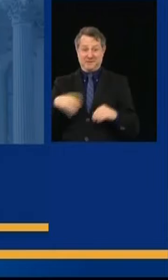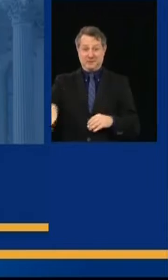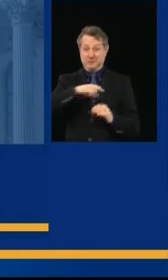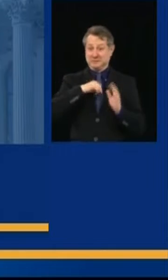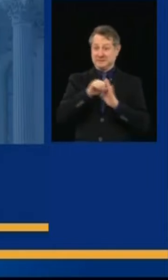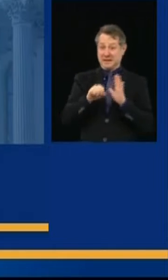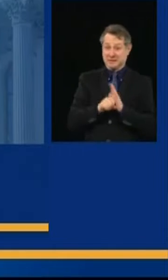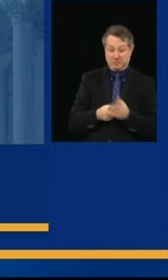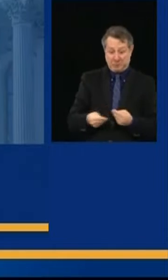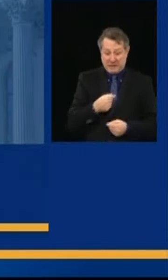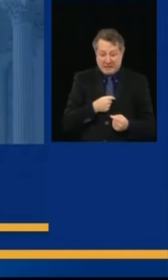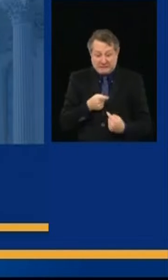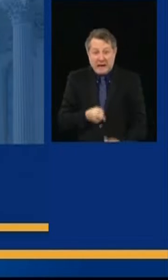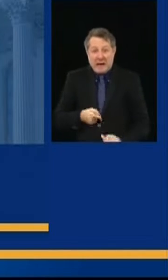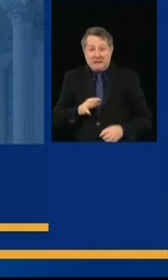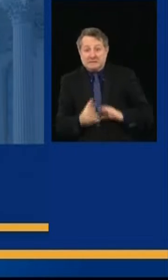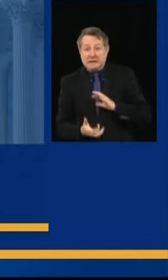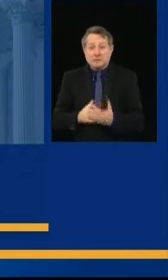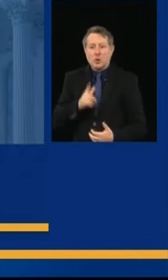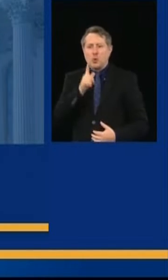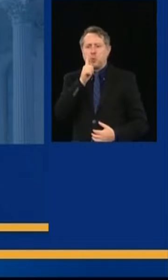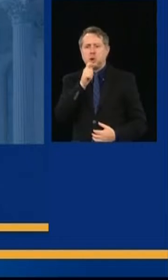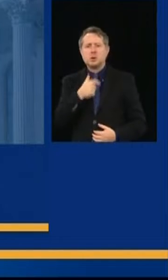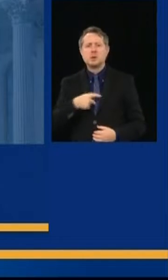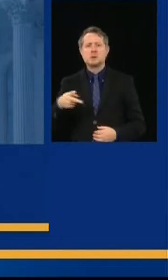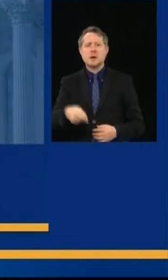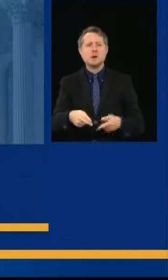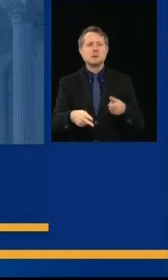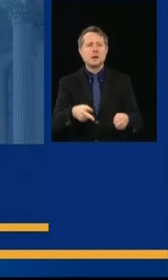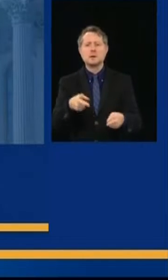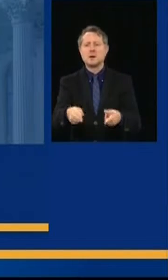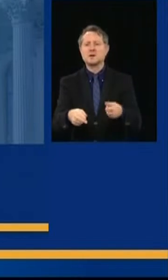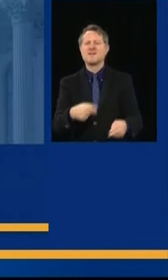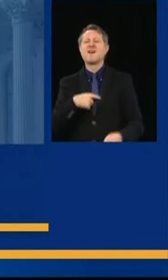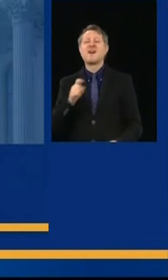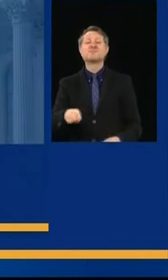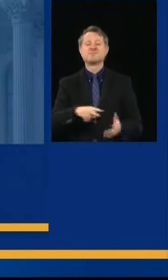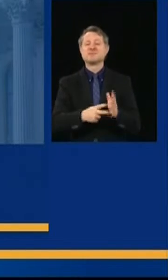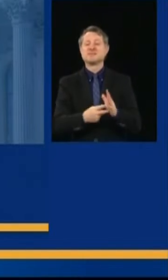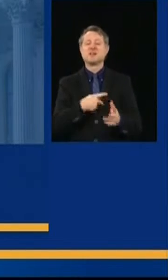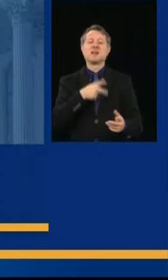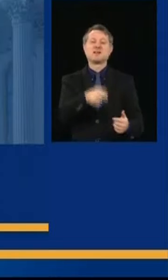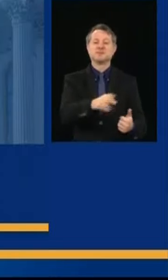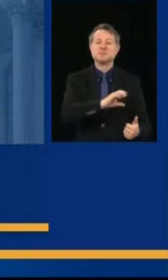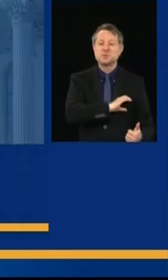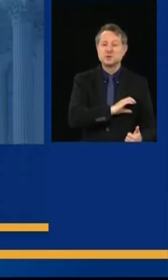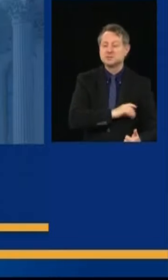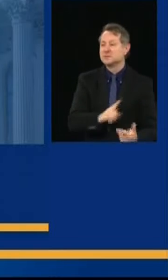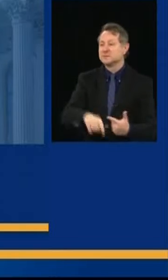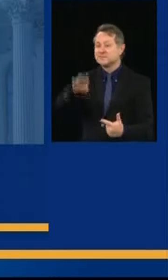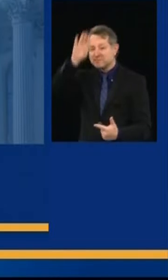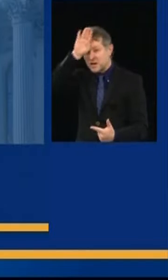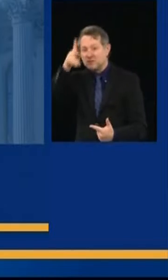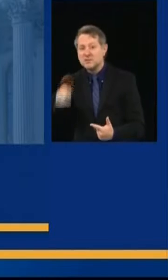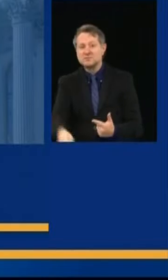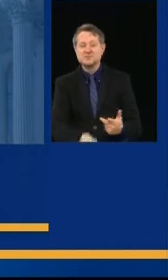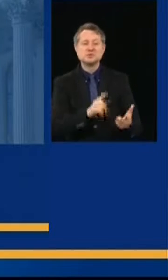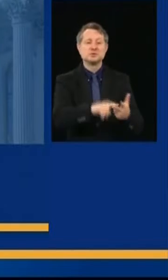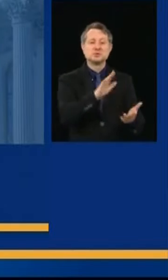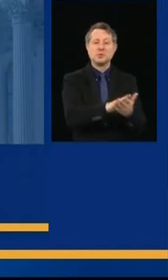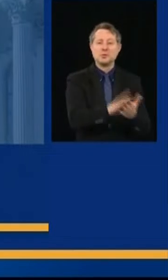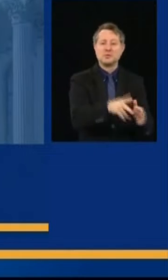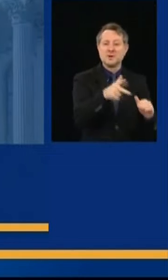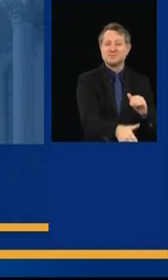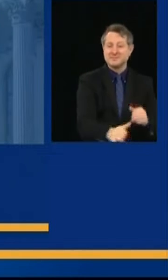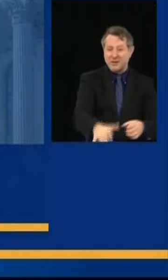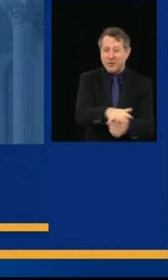who gets cut? Police, firefighters, schools, local governments. The very people who we need to